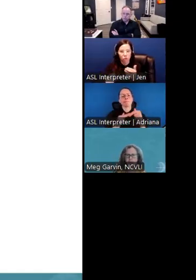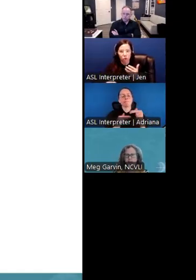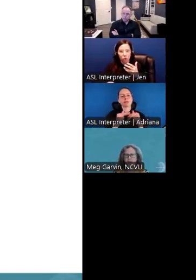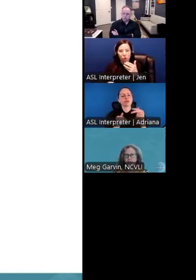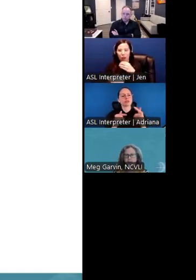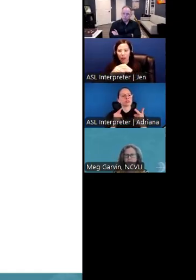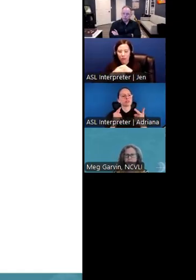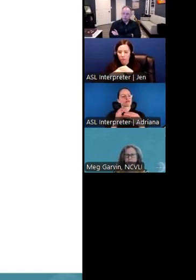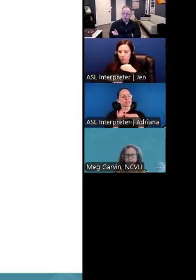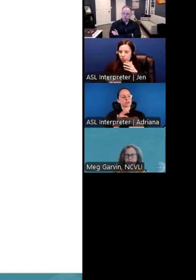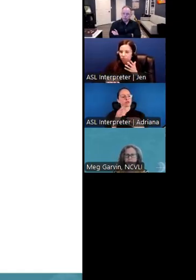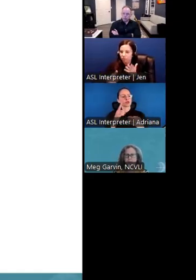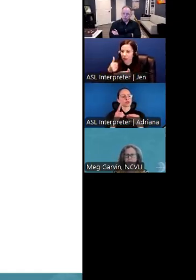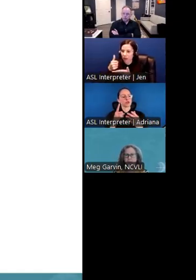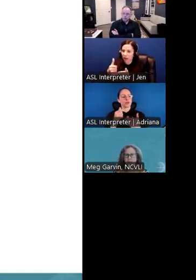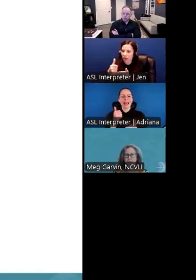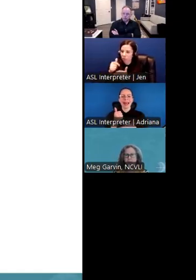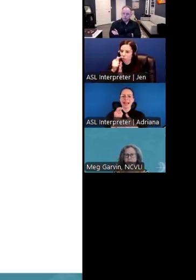go to break?